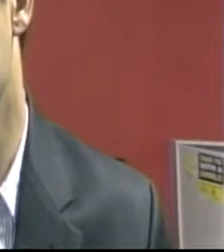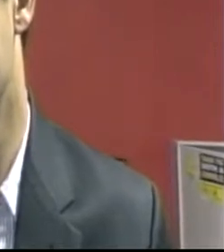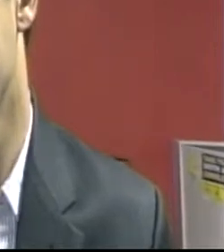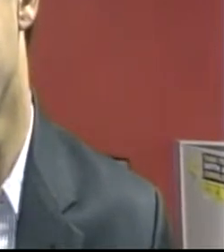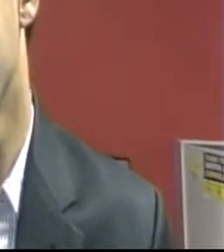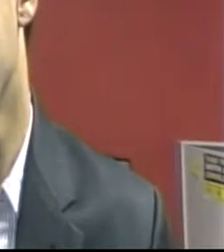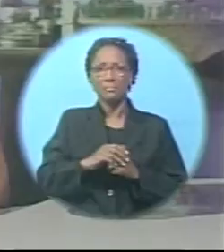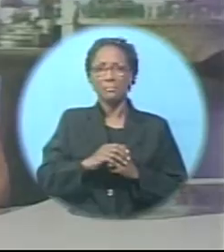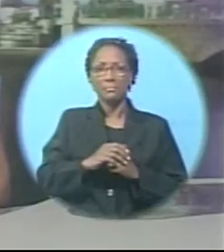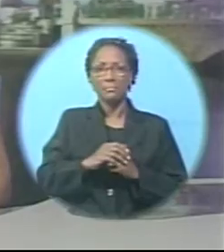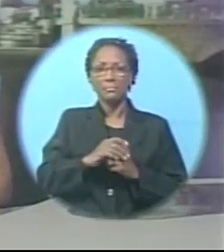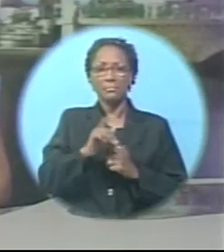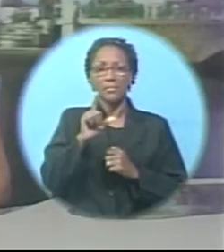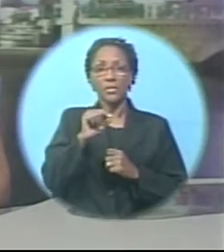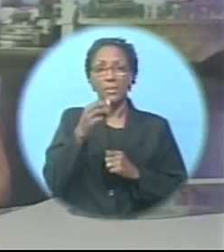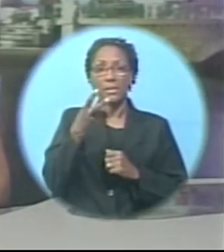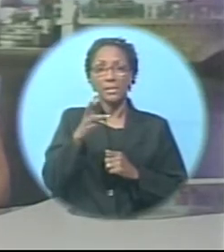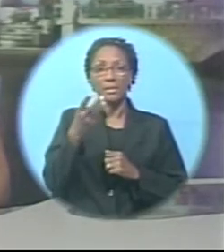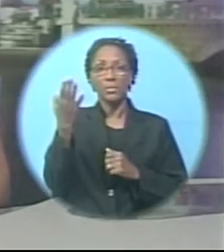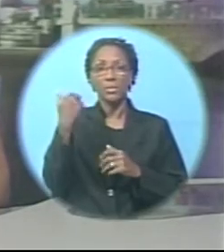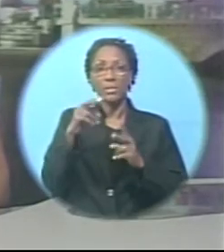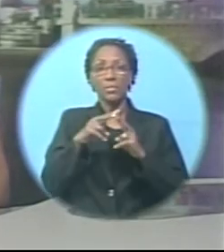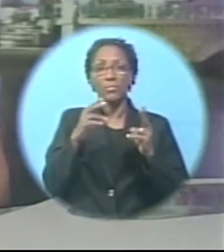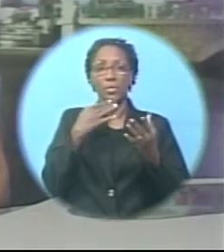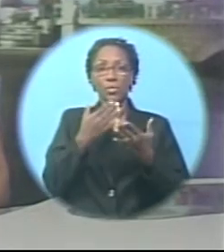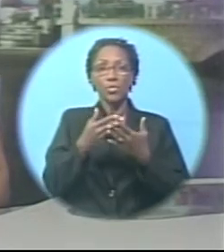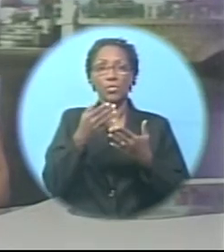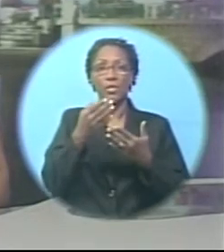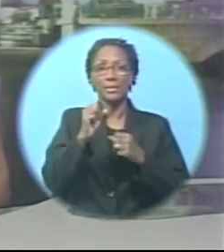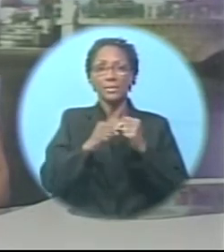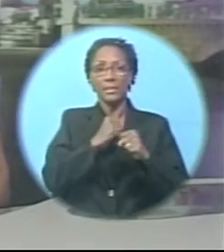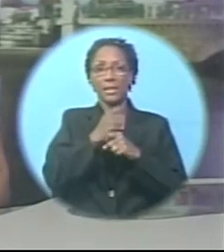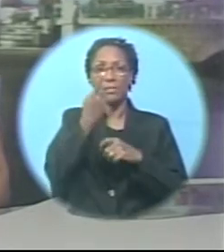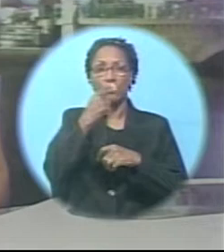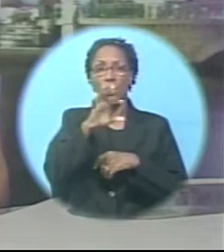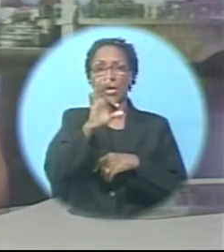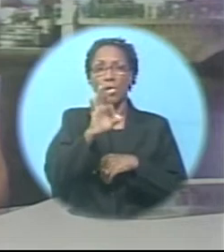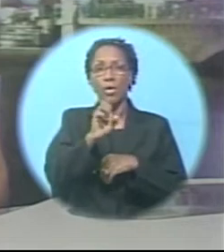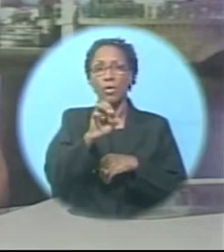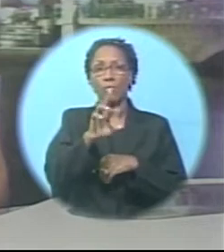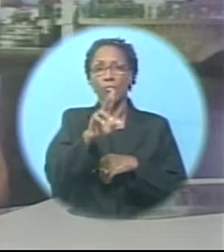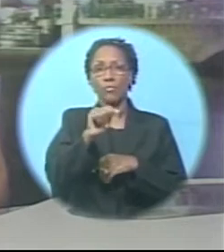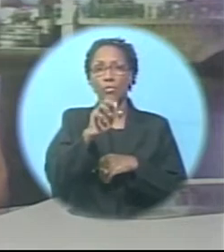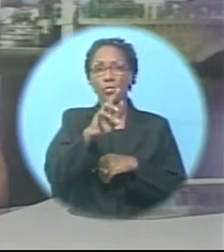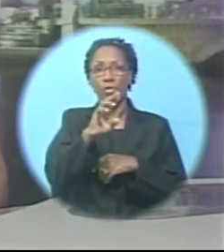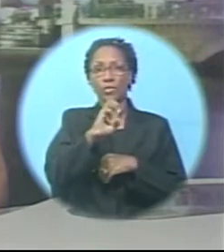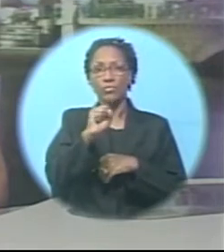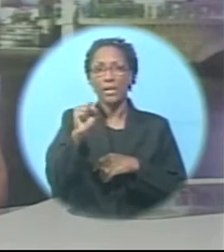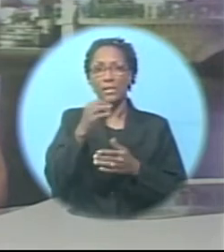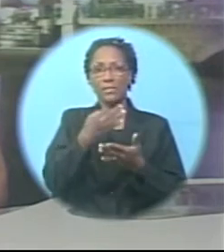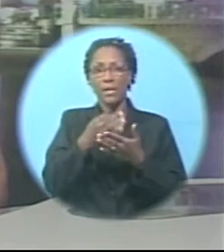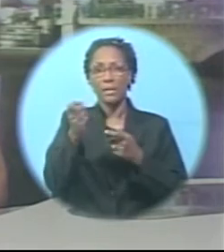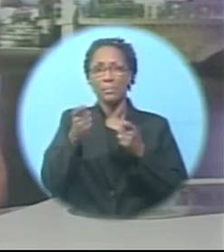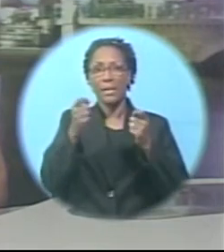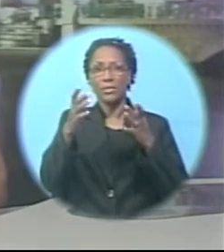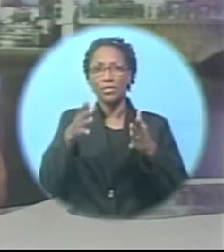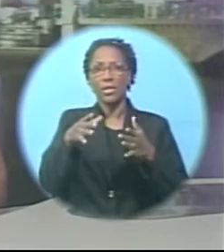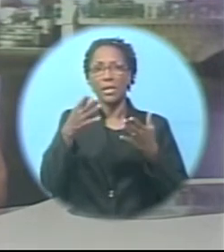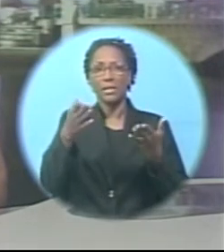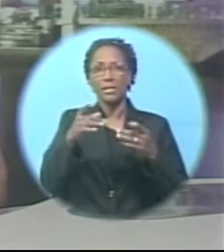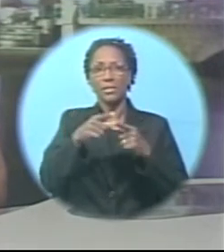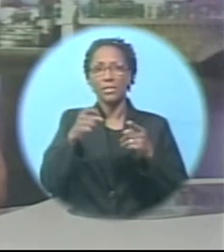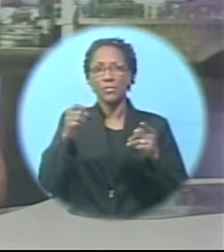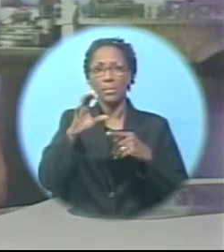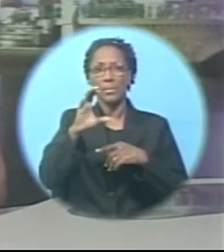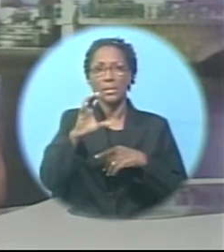share. Well, 2016 was a very good year for Fortress Fund Managers, and this is according to Chief Investment Officer Peter